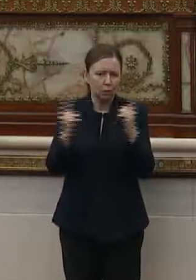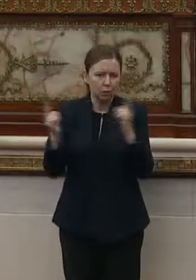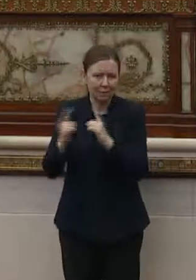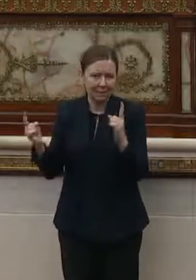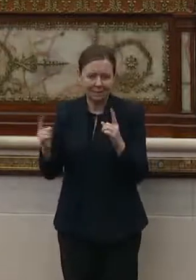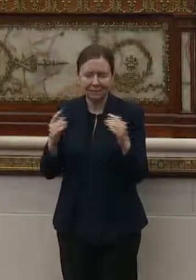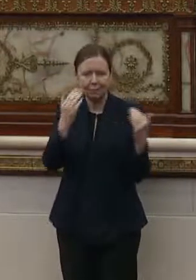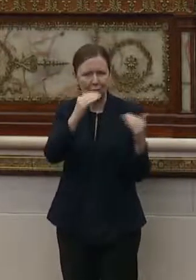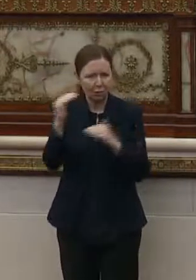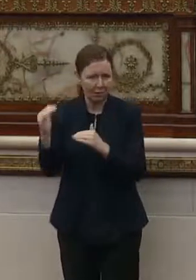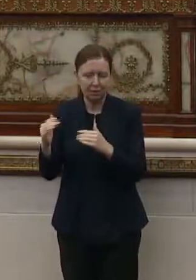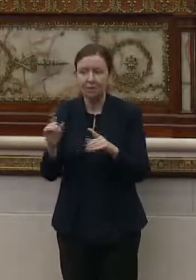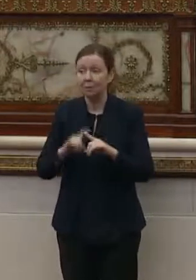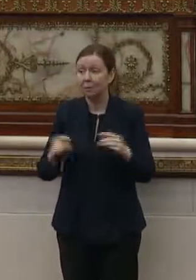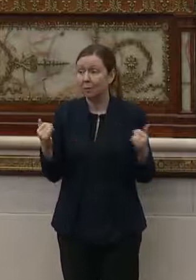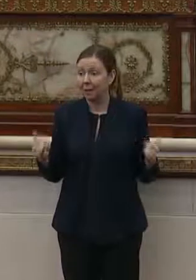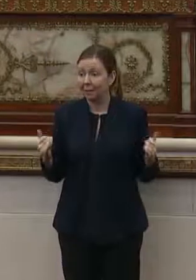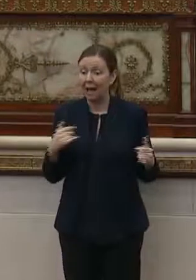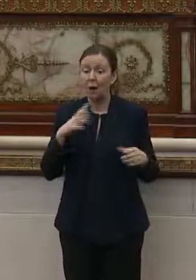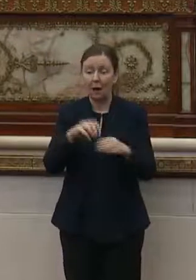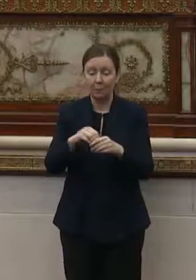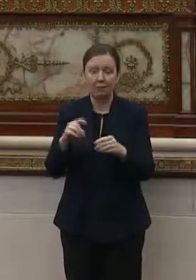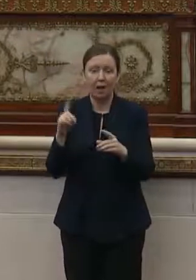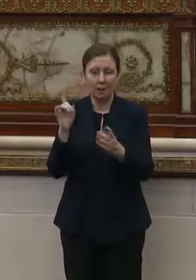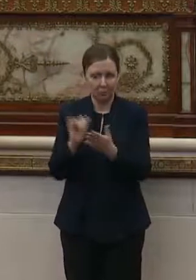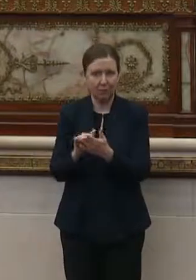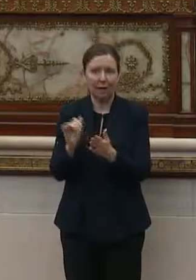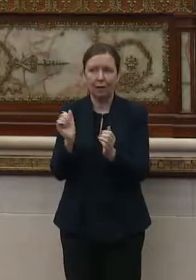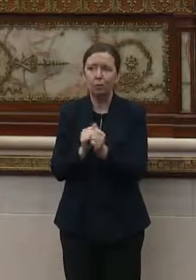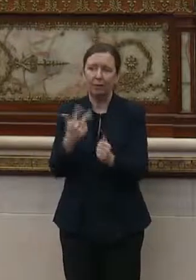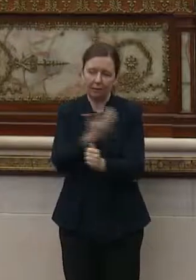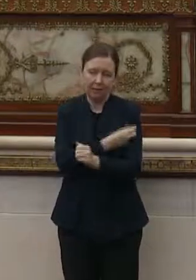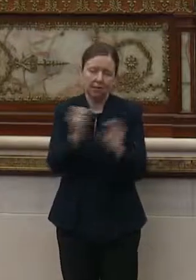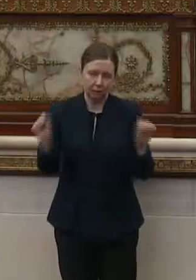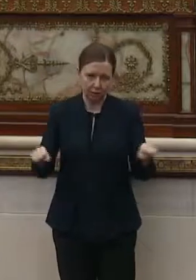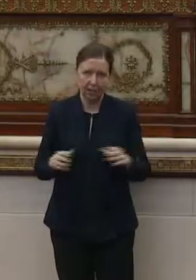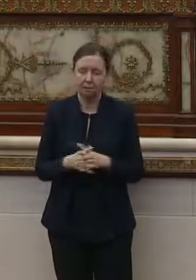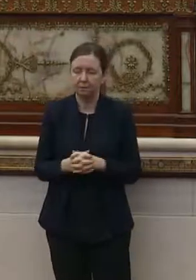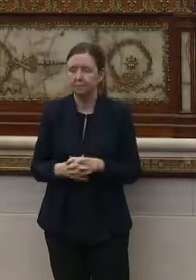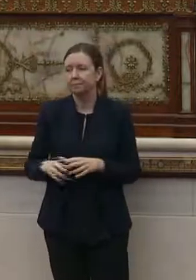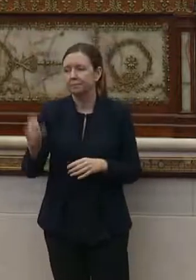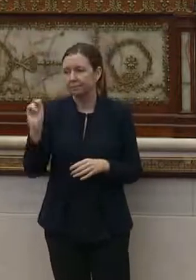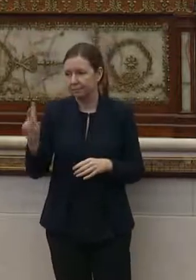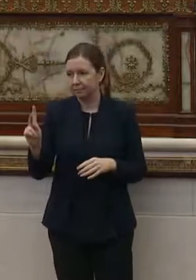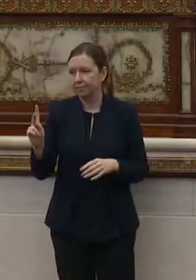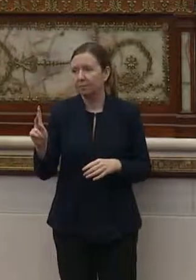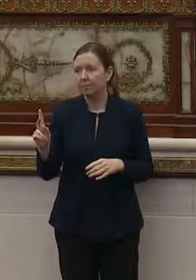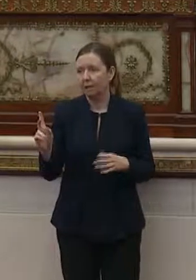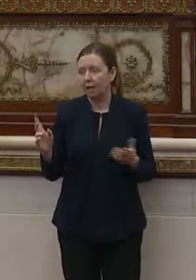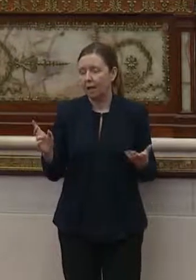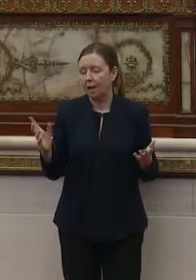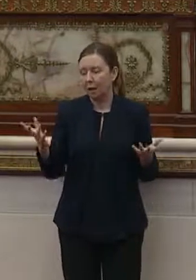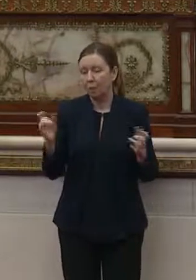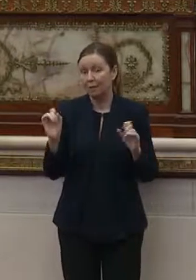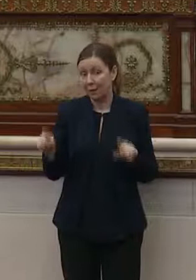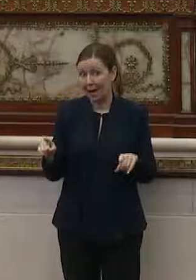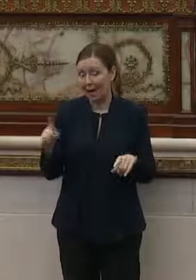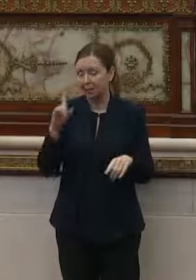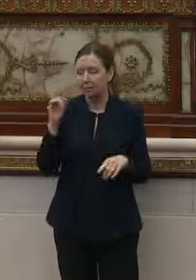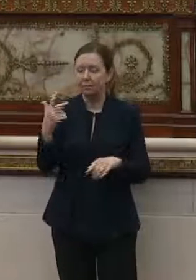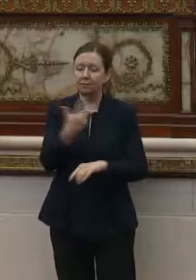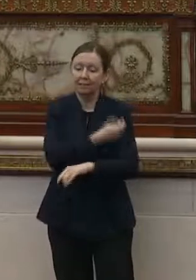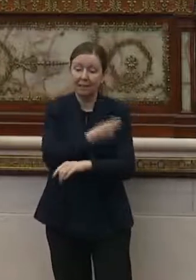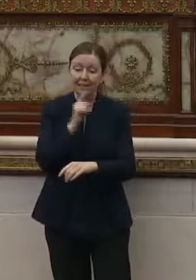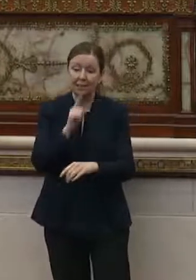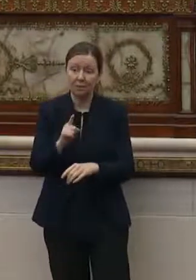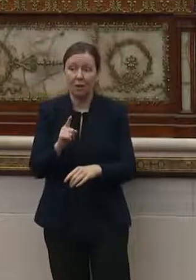restrictions. But now I am involved to that degree around vaccination. I'll be remiss if I didn't ask this, because vaccinations